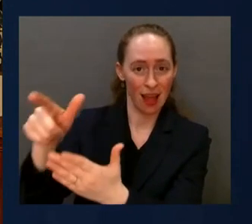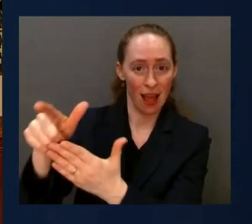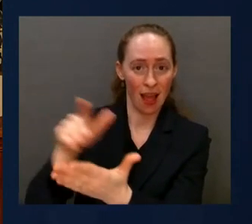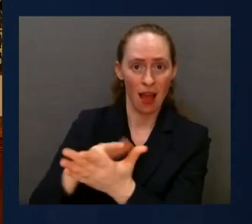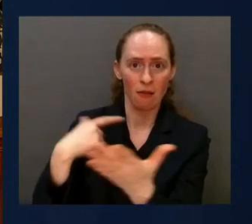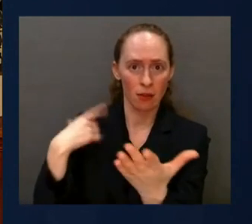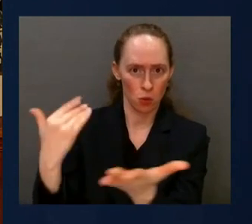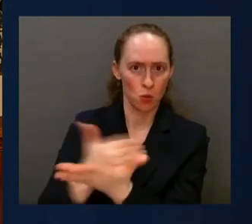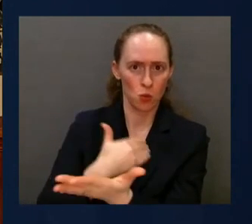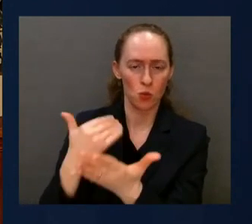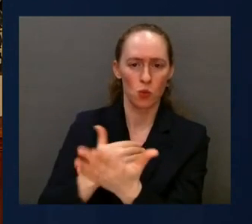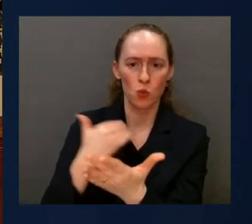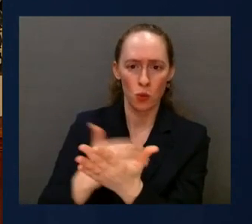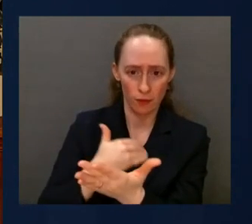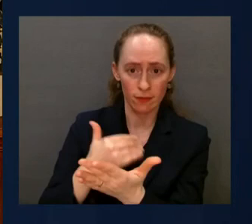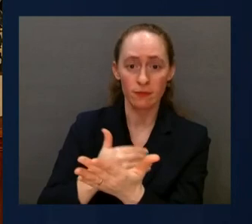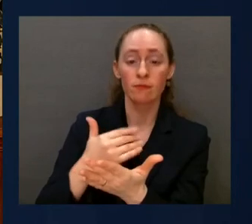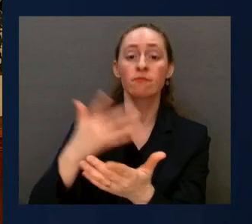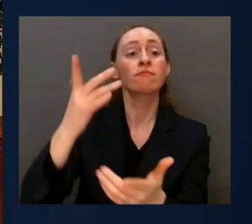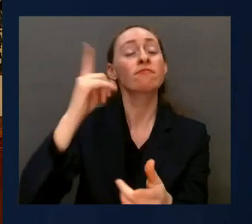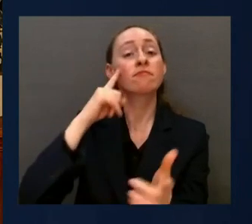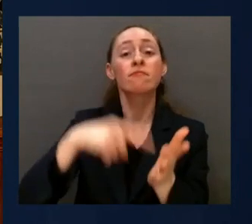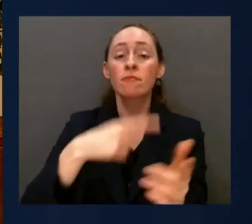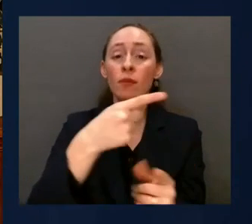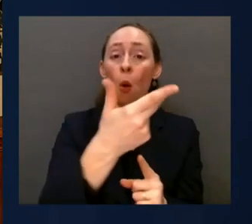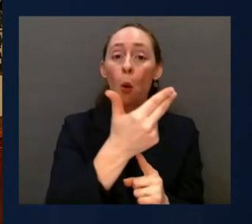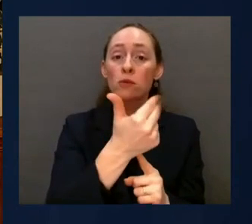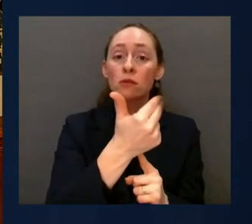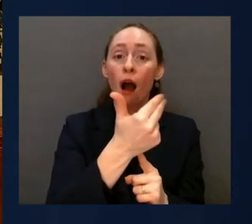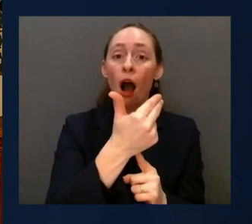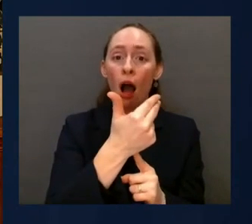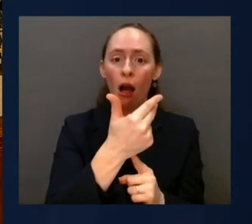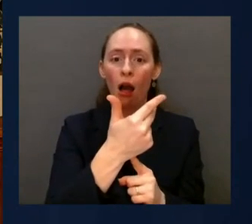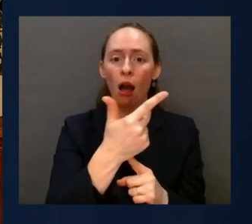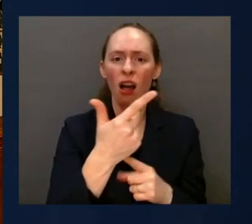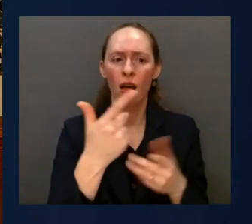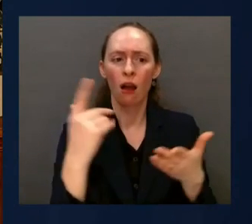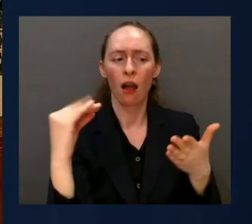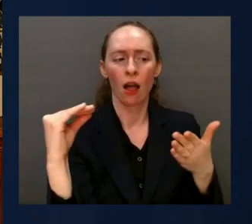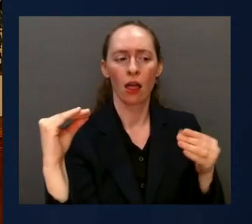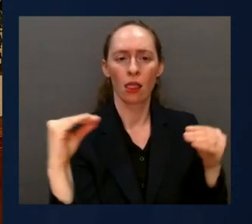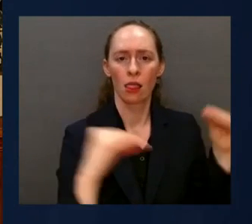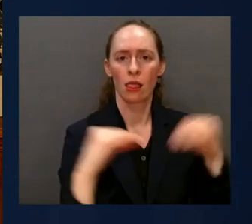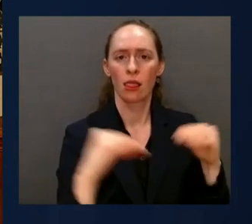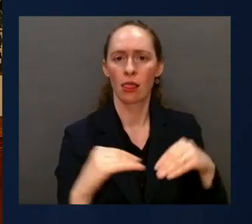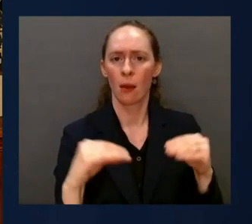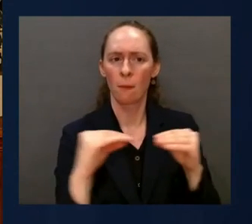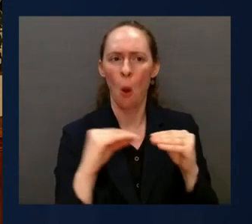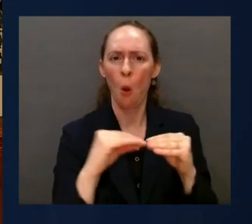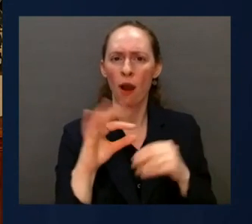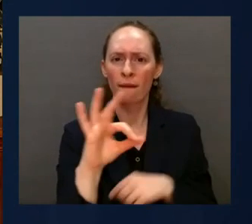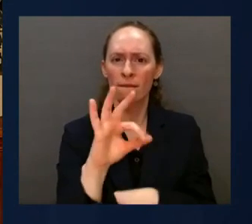fees can cost you up to $90 a night at hotels that aren't even resorts.